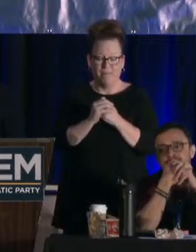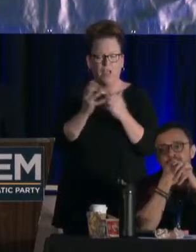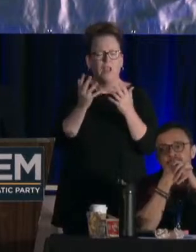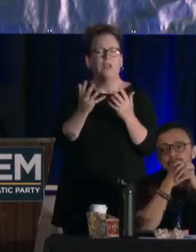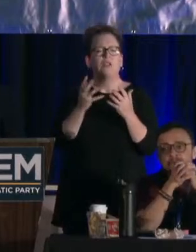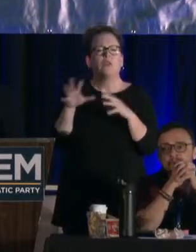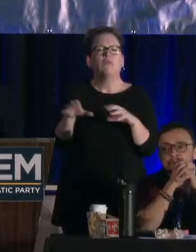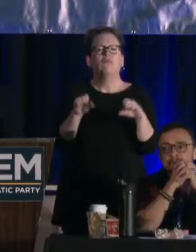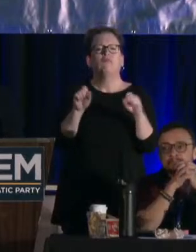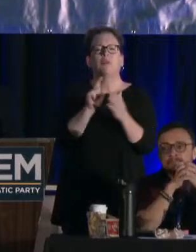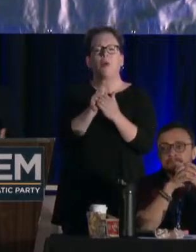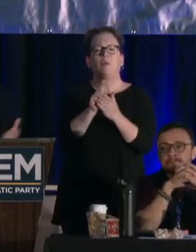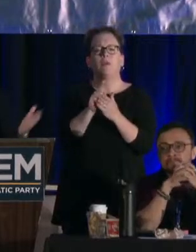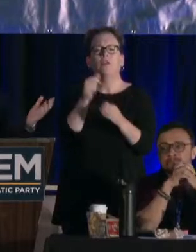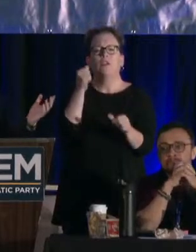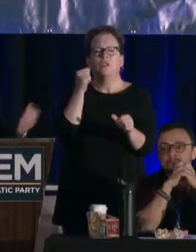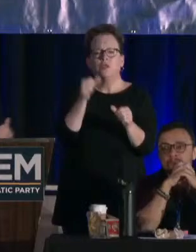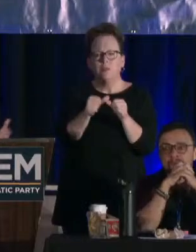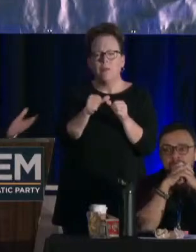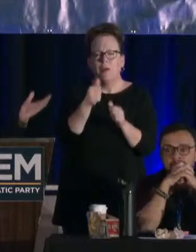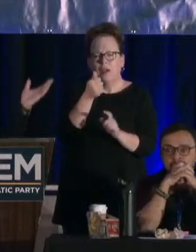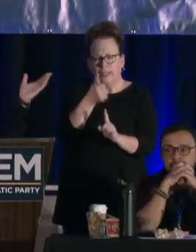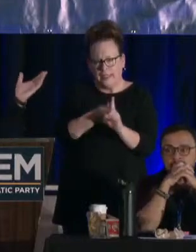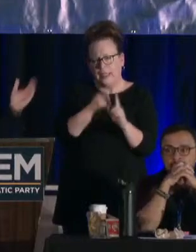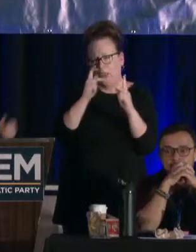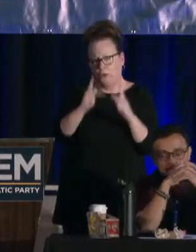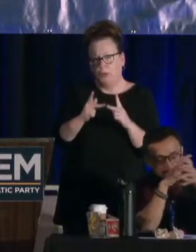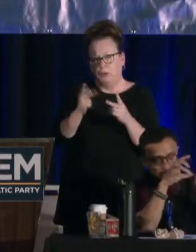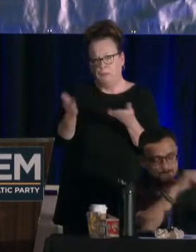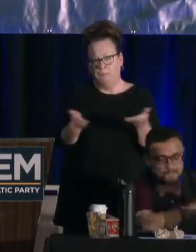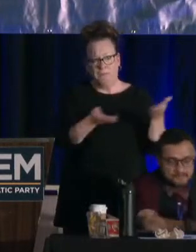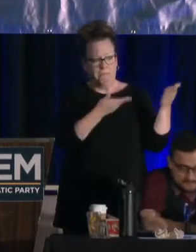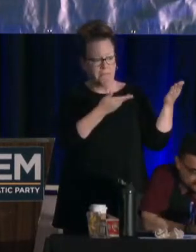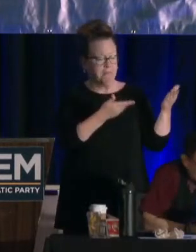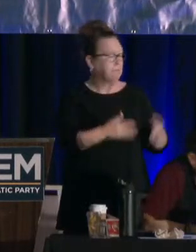to take a moment to remember each and every one of them. Can we play?